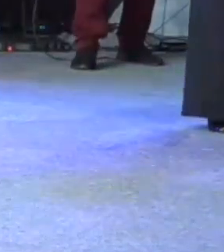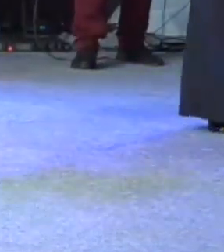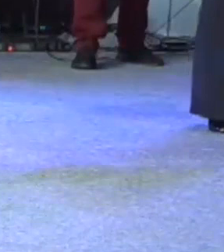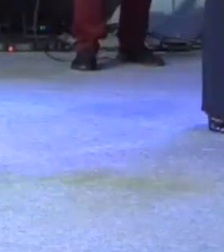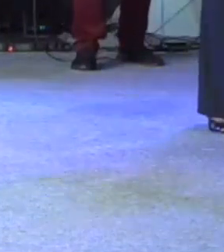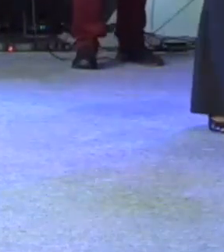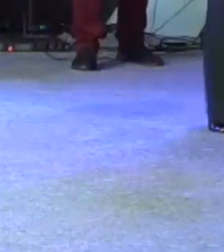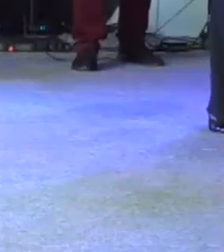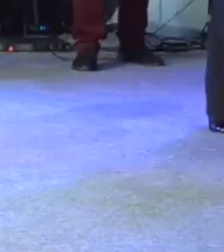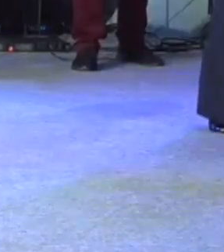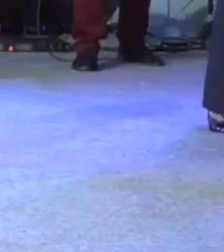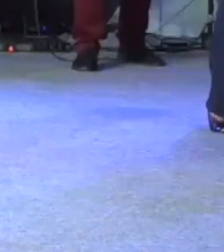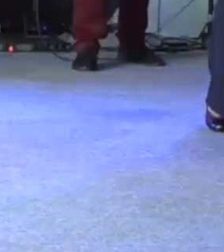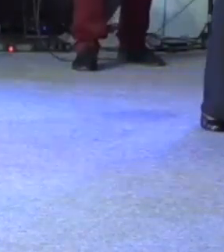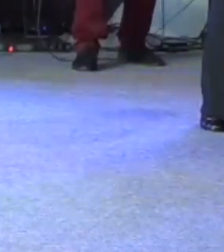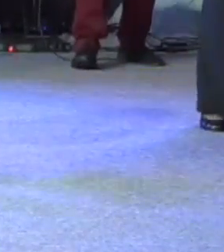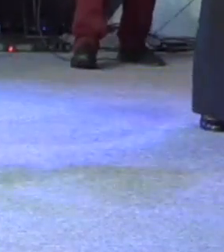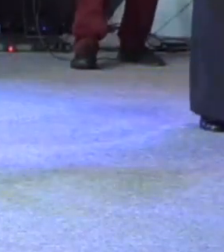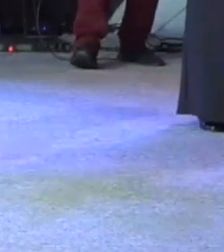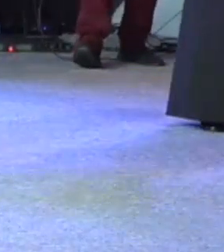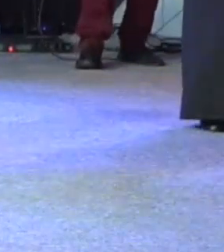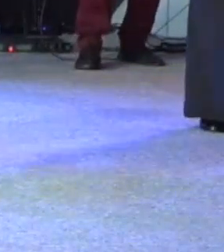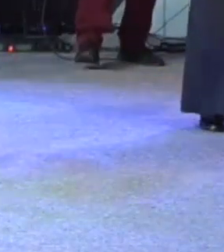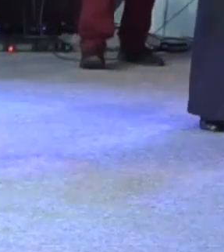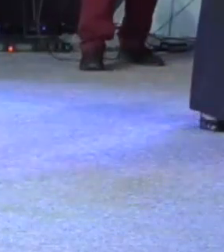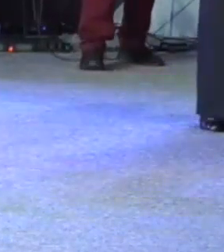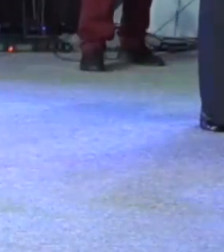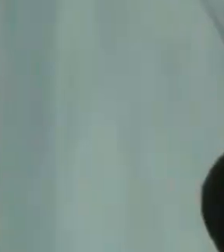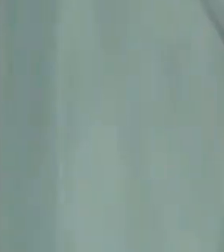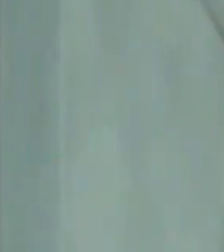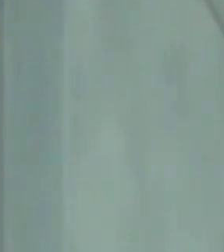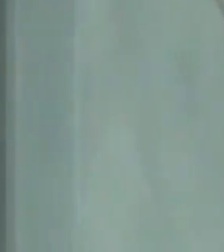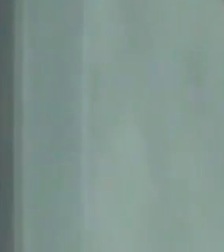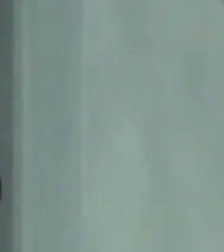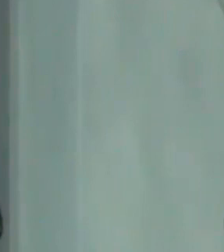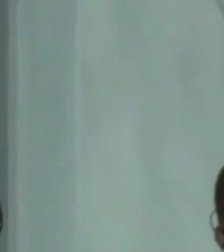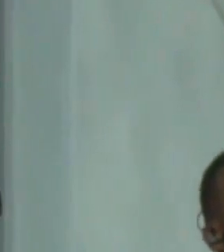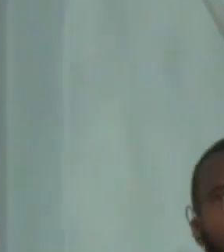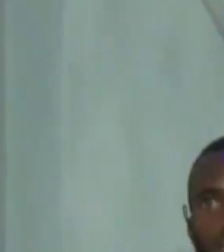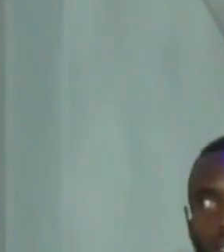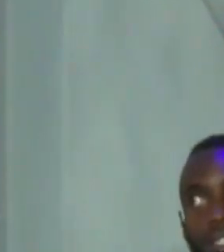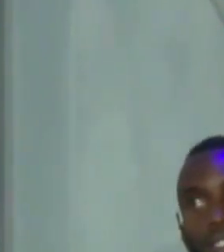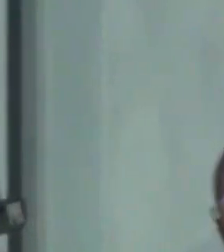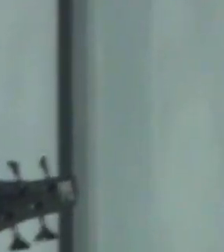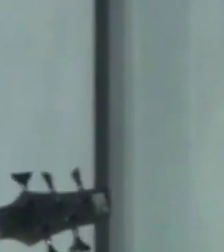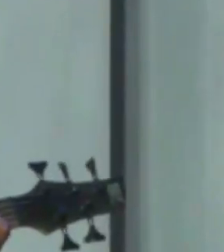Yeah. Our God is worthy. Yeah. He is worthy to be